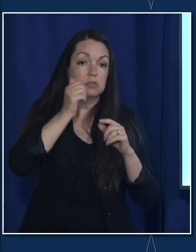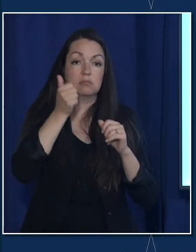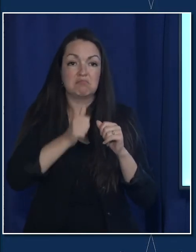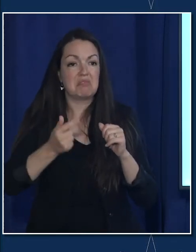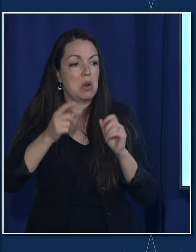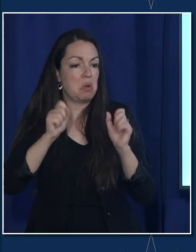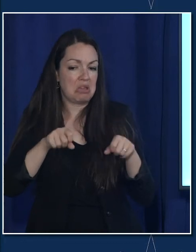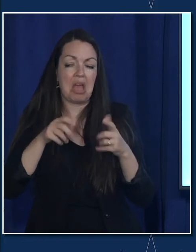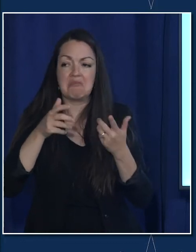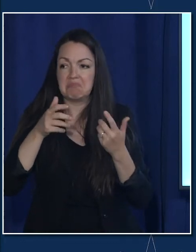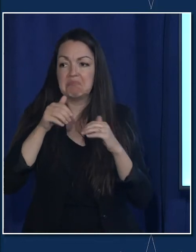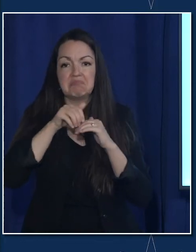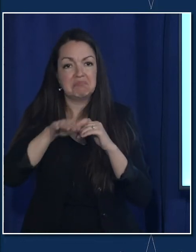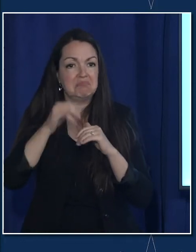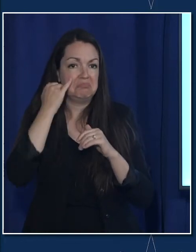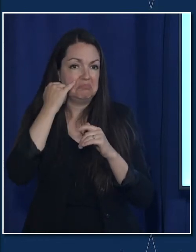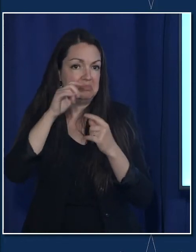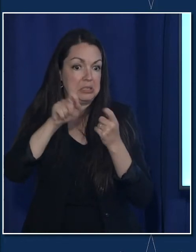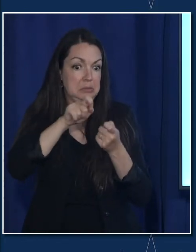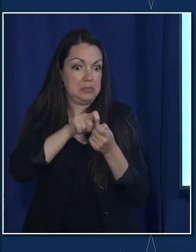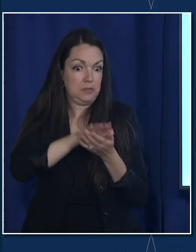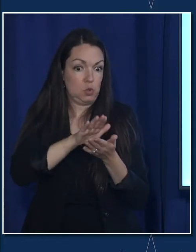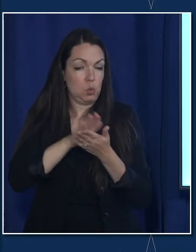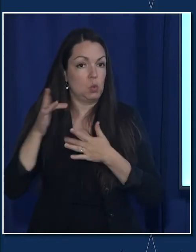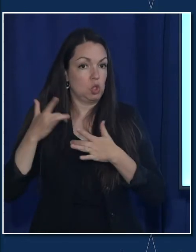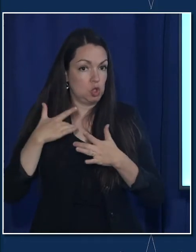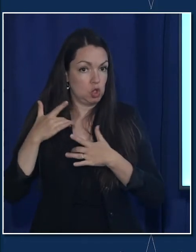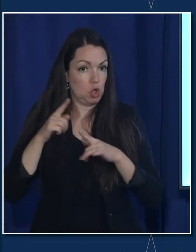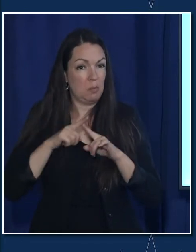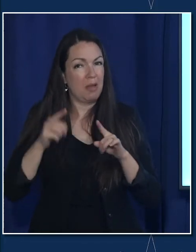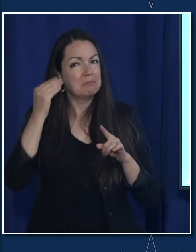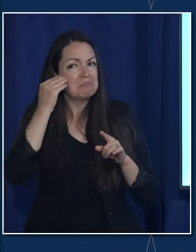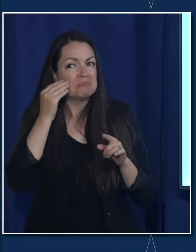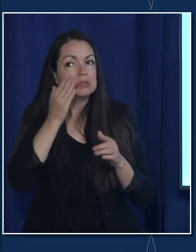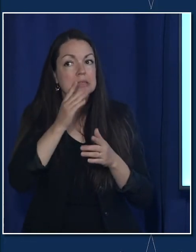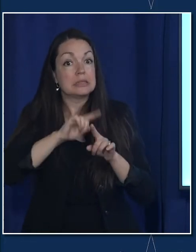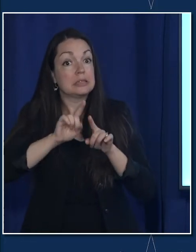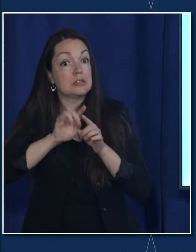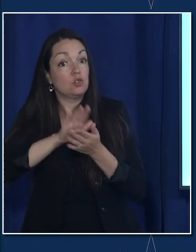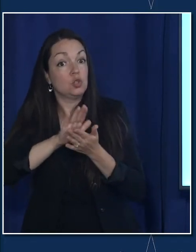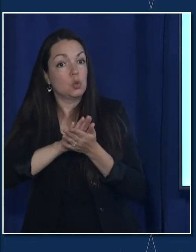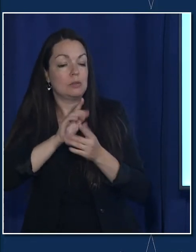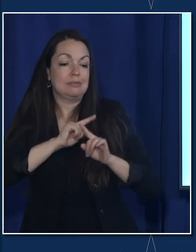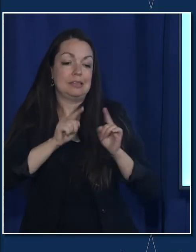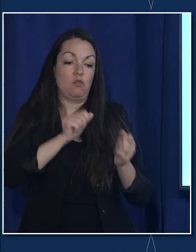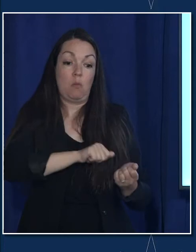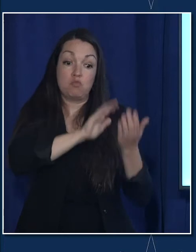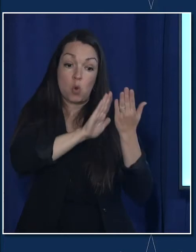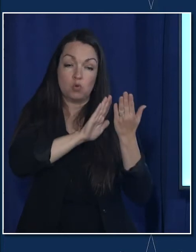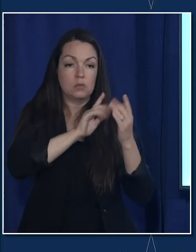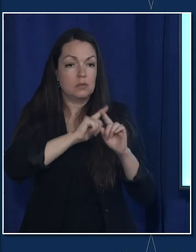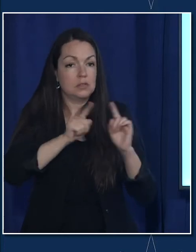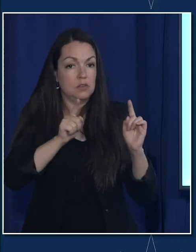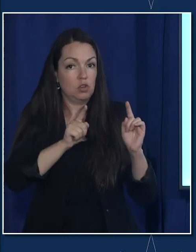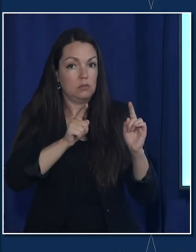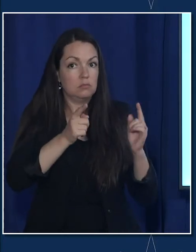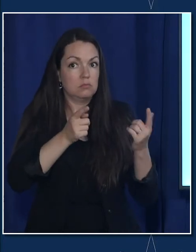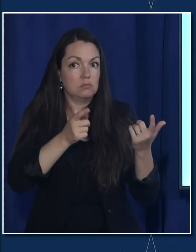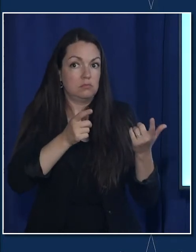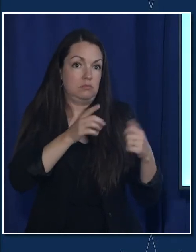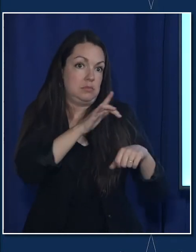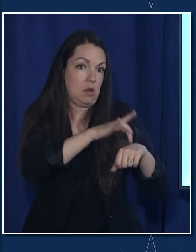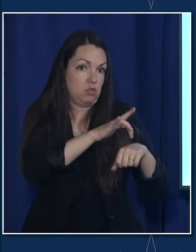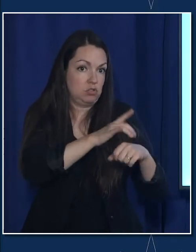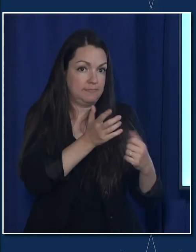be submitting if there's something about a specific school. I'm sure different schools are taking different approaches, have had different outreach there, et cetera. I know